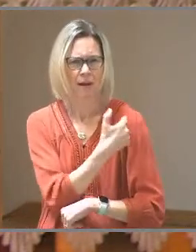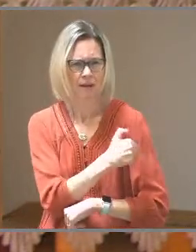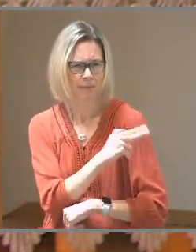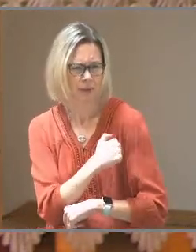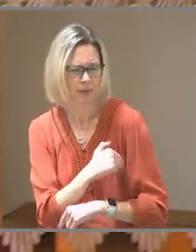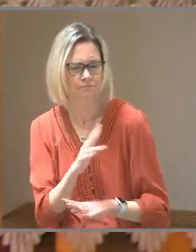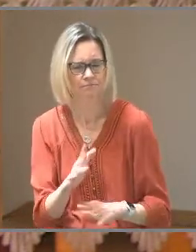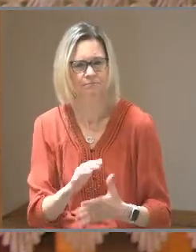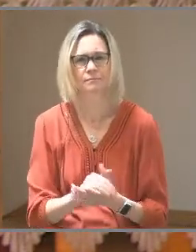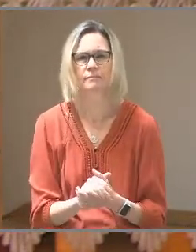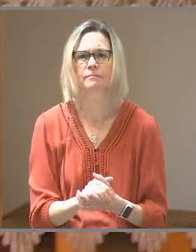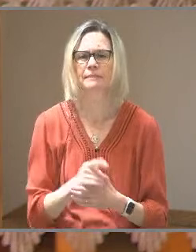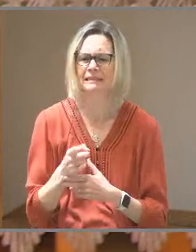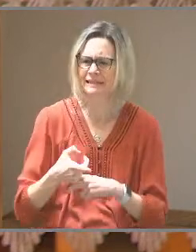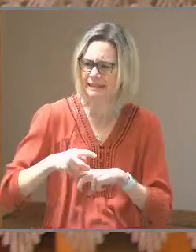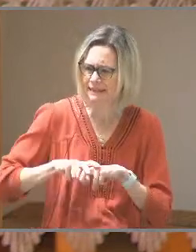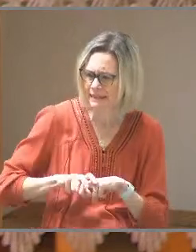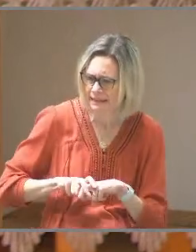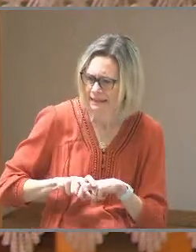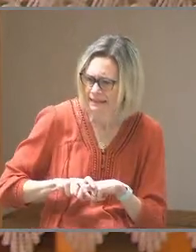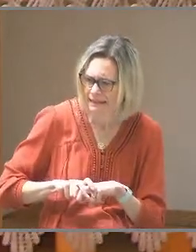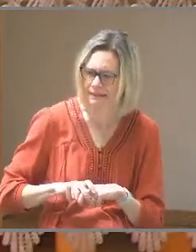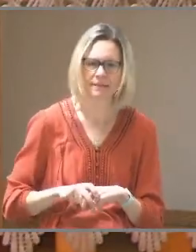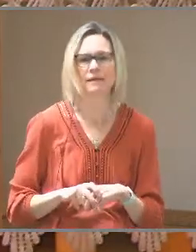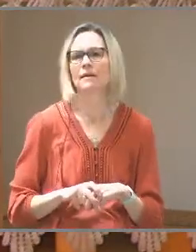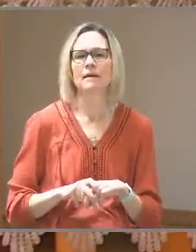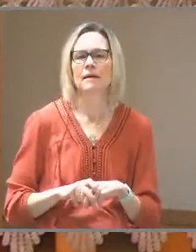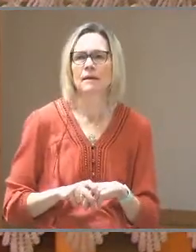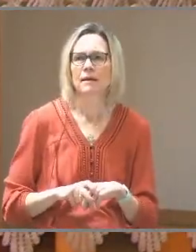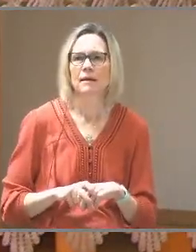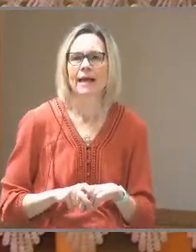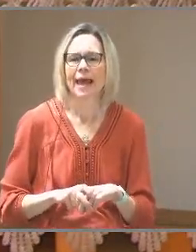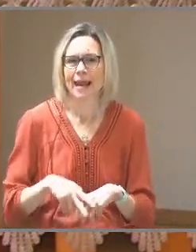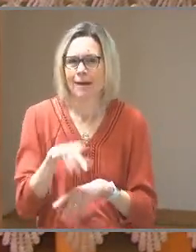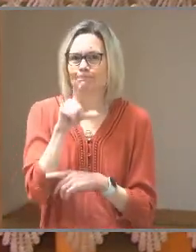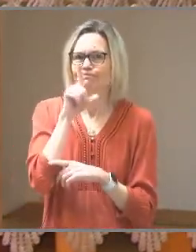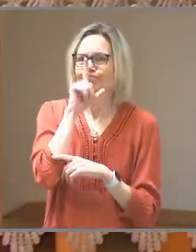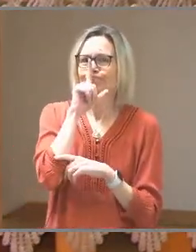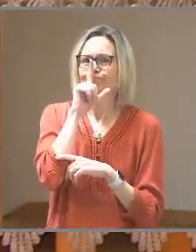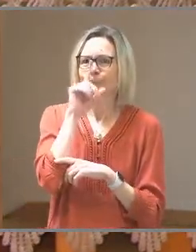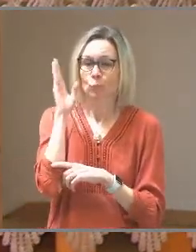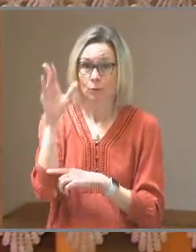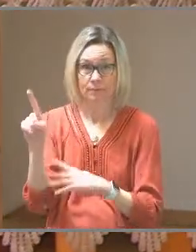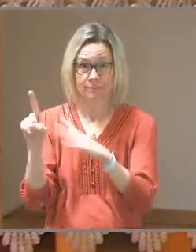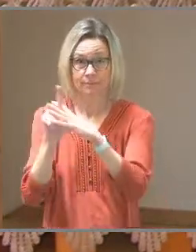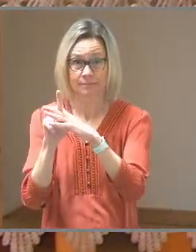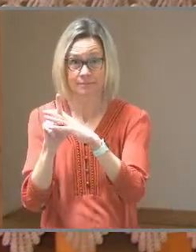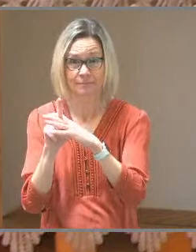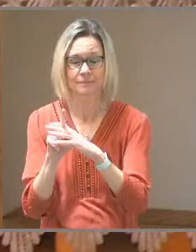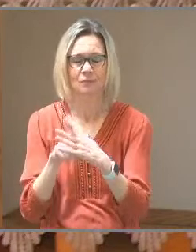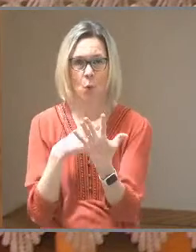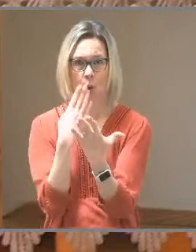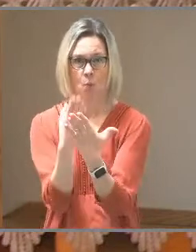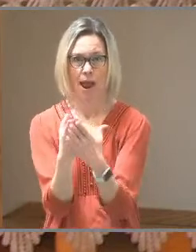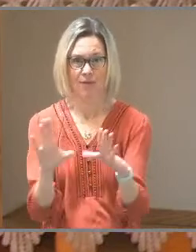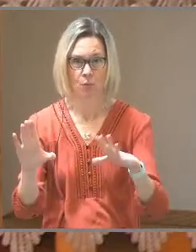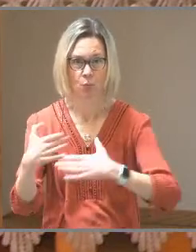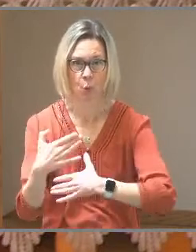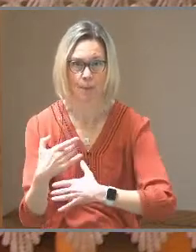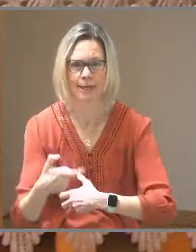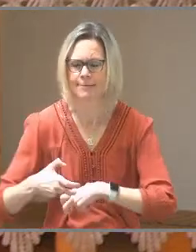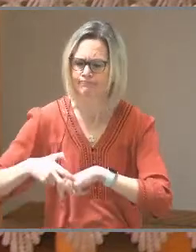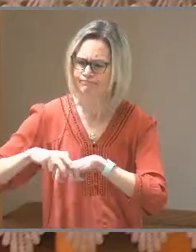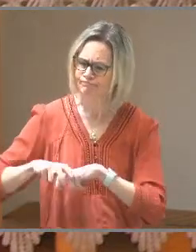he is sitting there. I didn't tell him that I was going to see him. So I got to his room, and he is